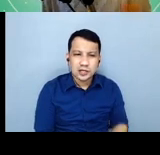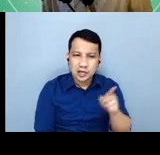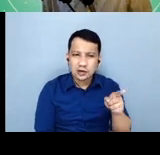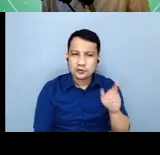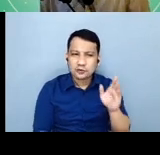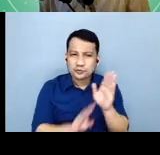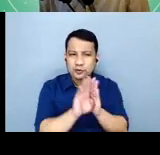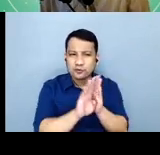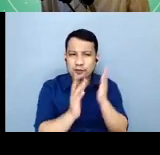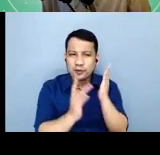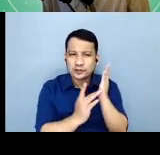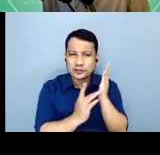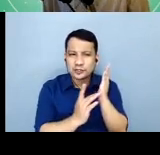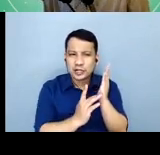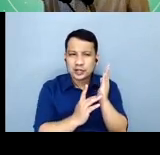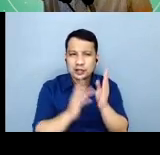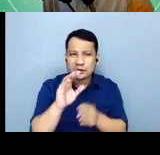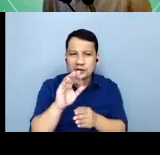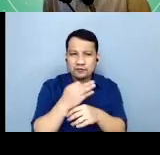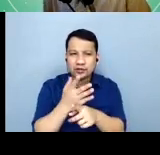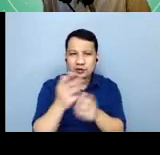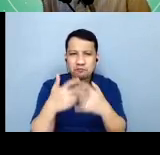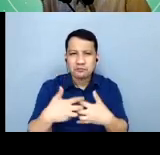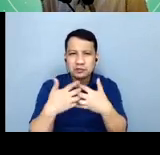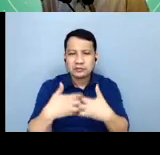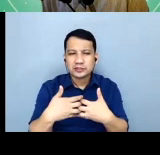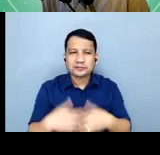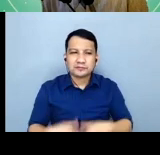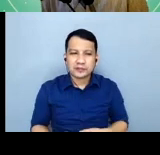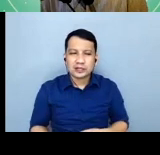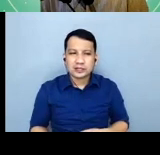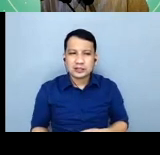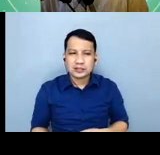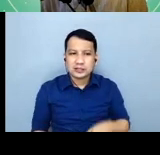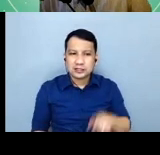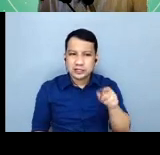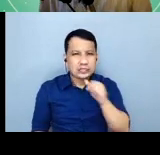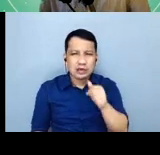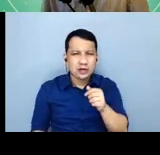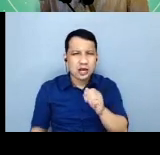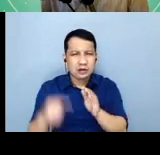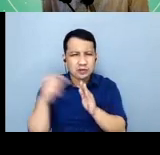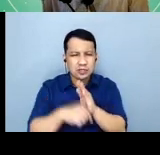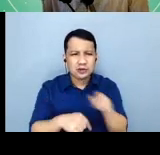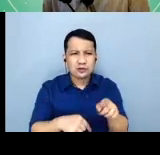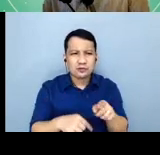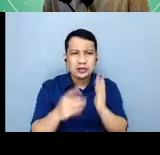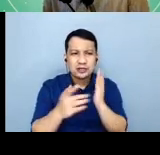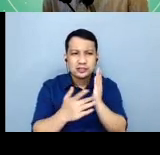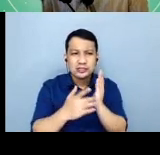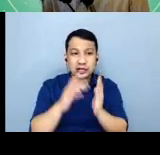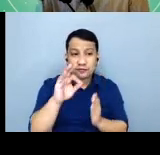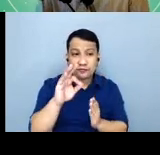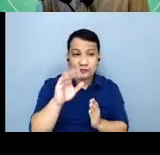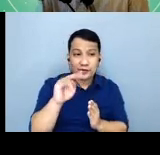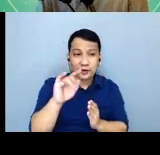through digital fabrication machines. So we won't go so much into detail here, but digital fabrication machines are